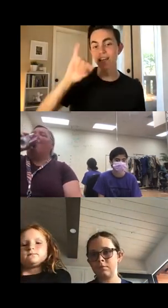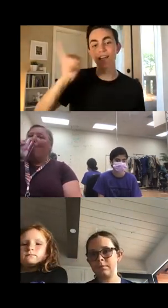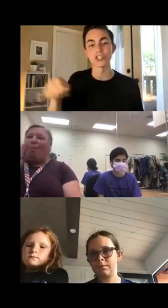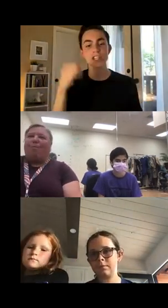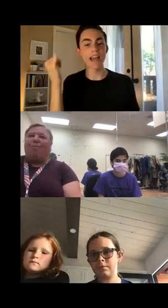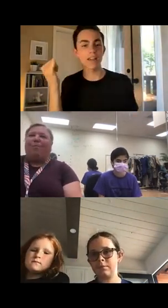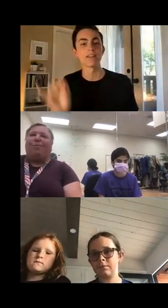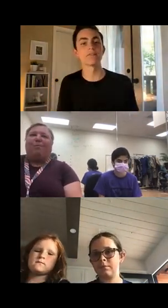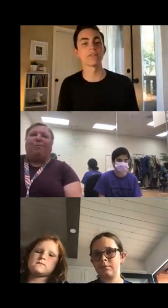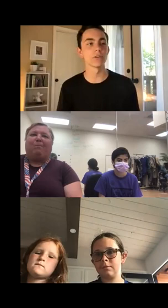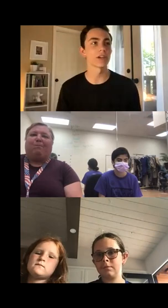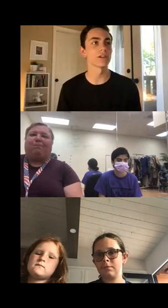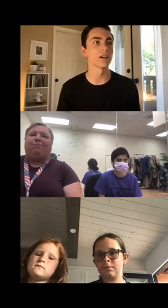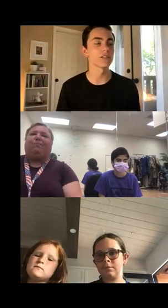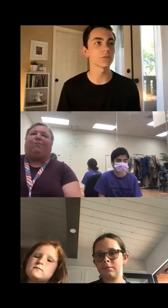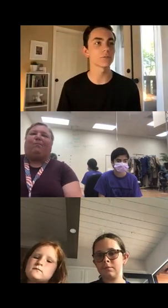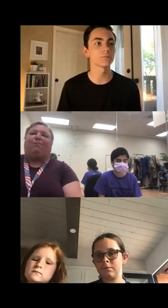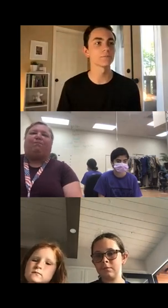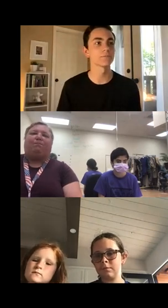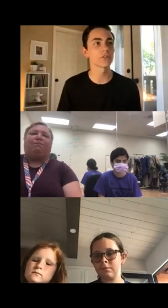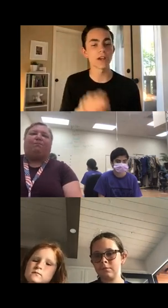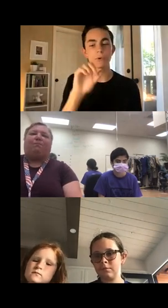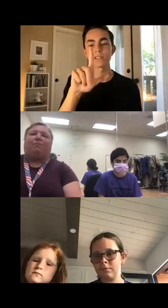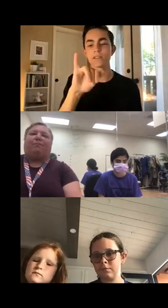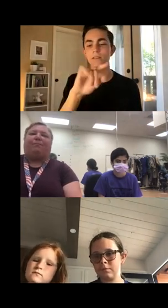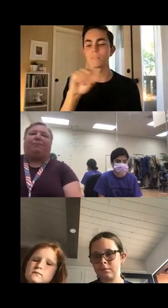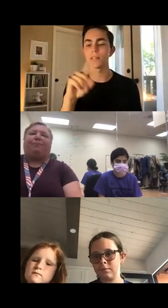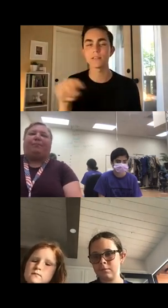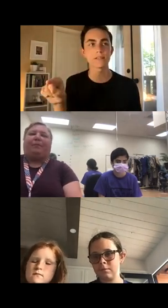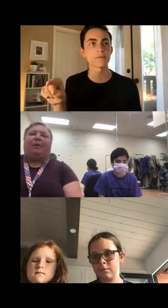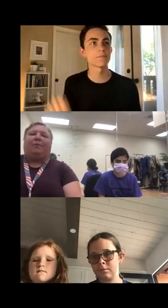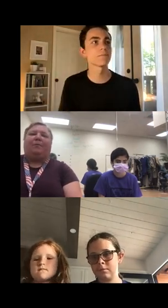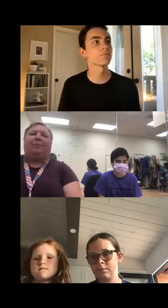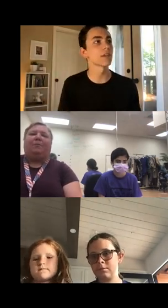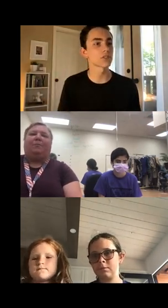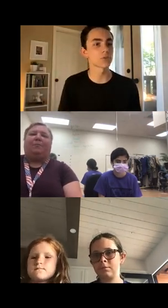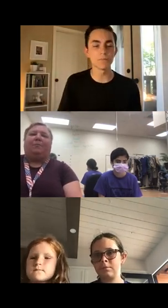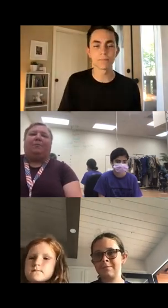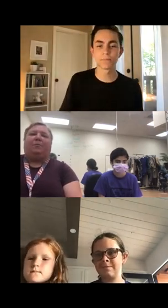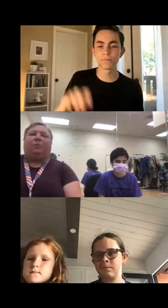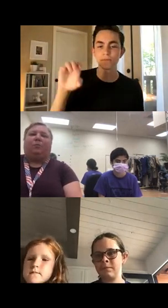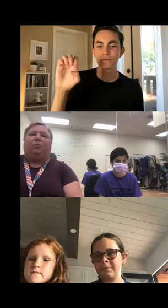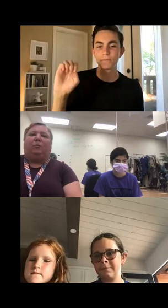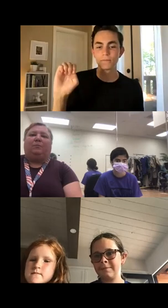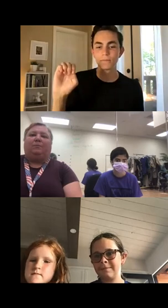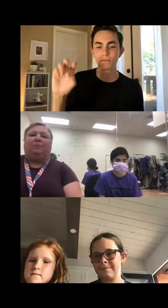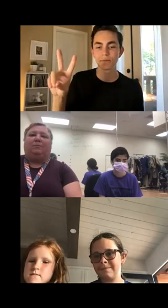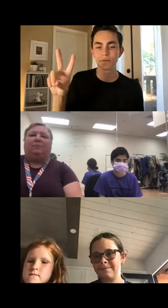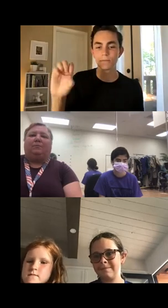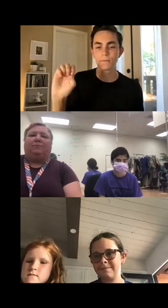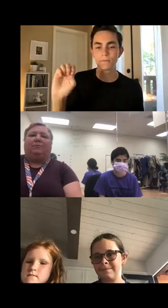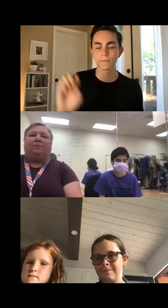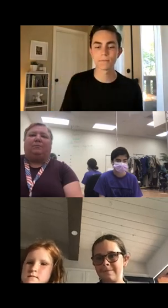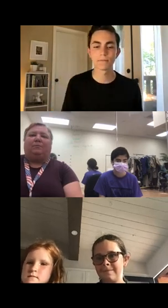Z and J, very recognizable. So that was Liz. Next one.